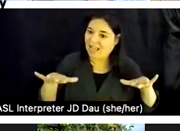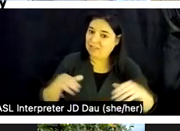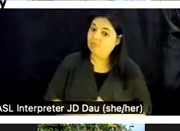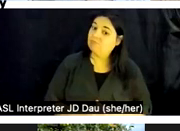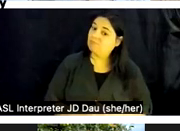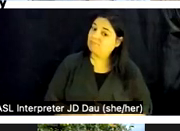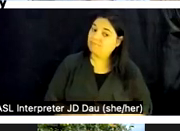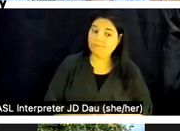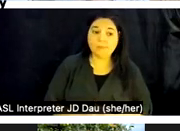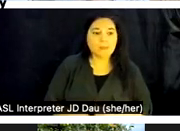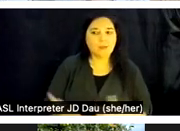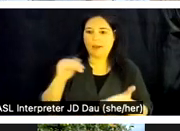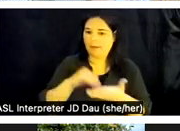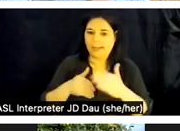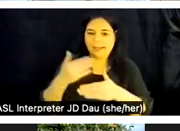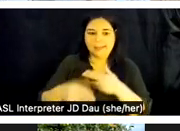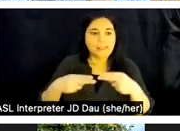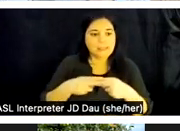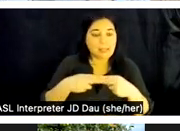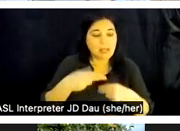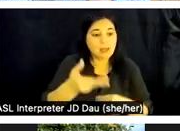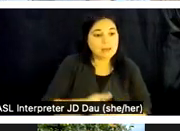And again, next slide.